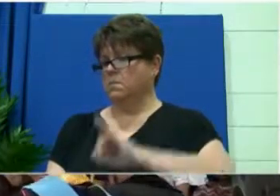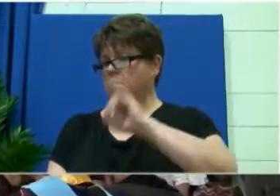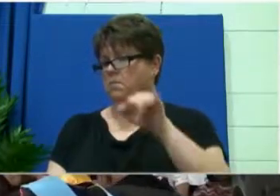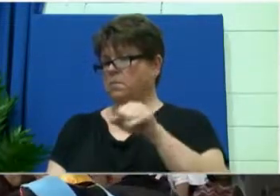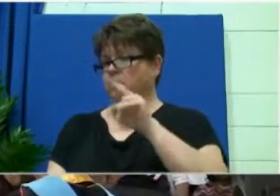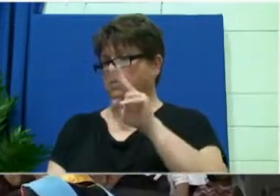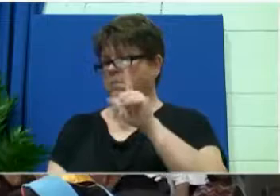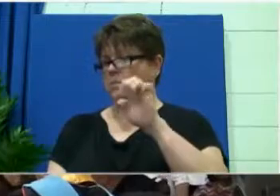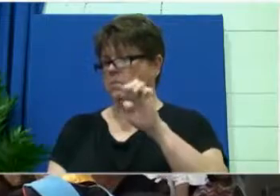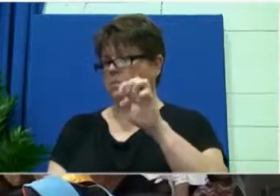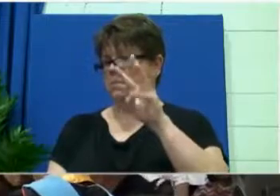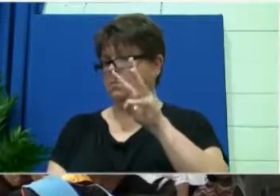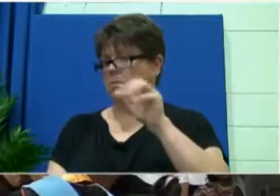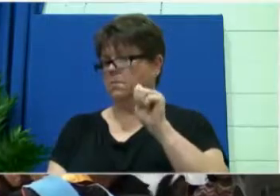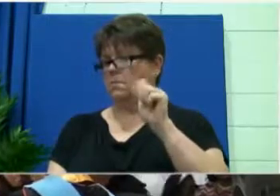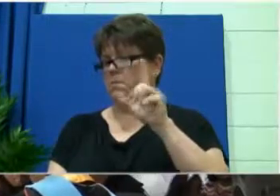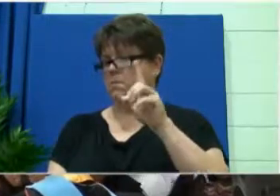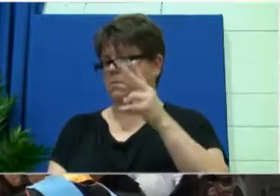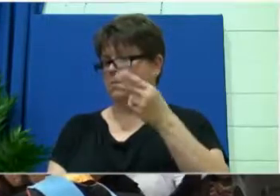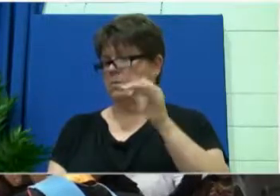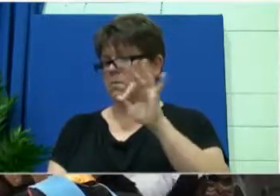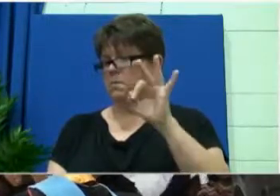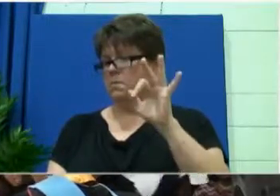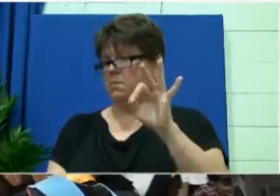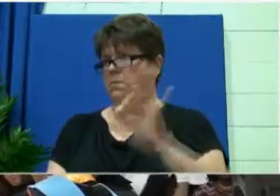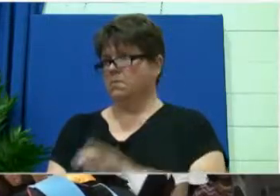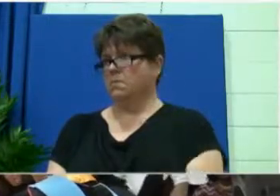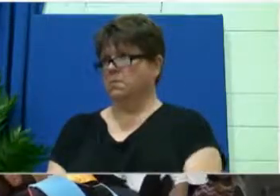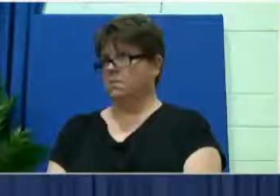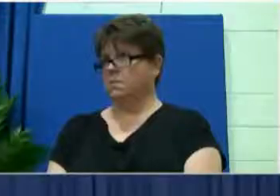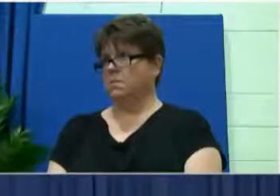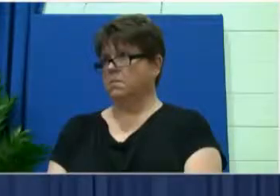Julie Catherine Waldorf, cum laude, Associate in Arts.